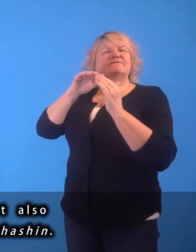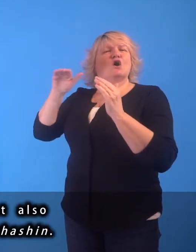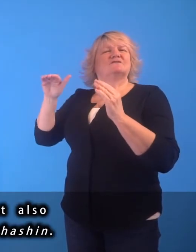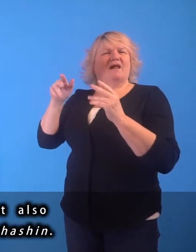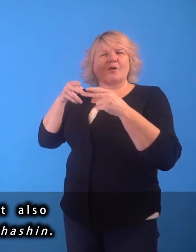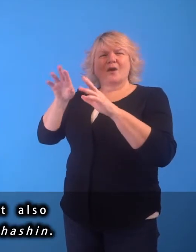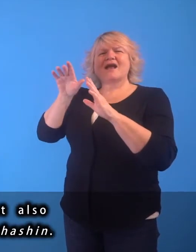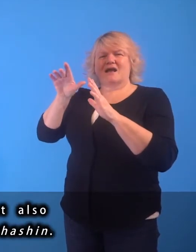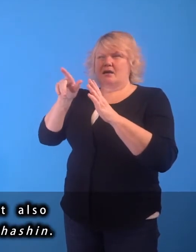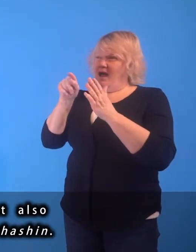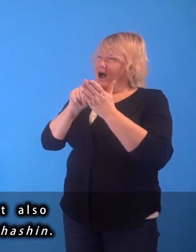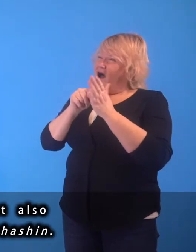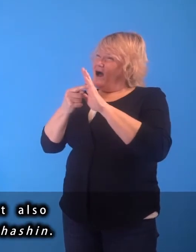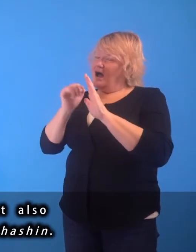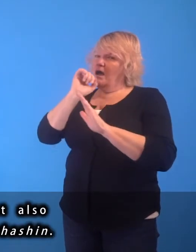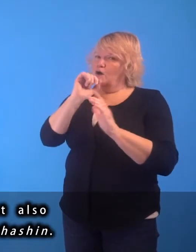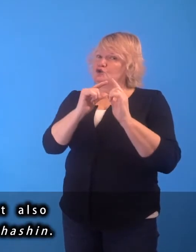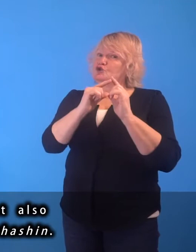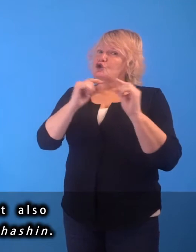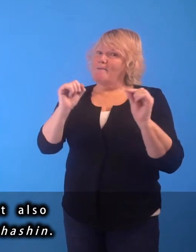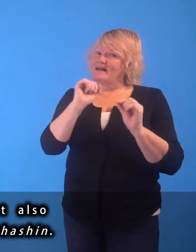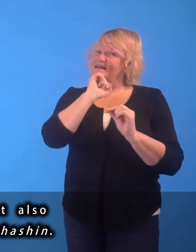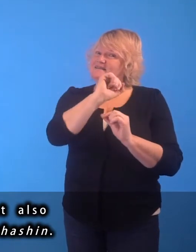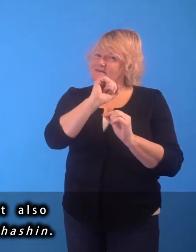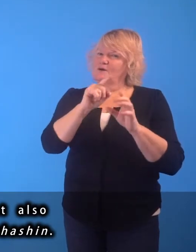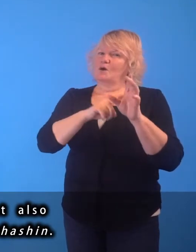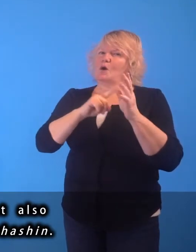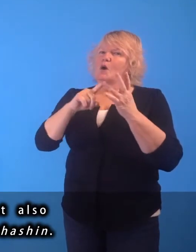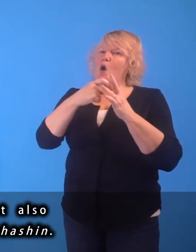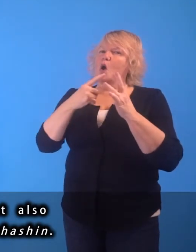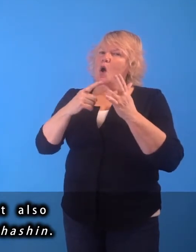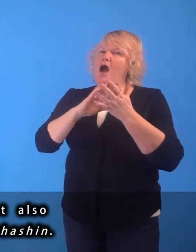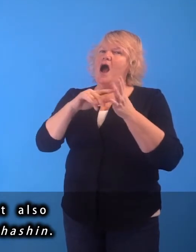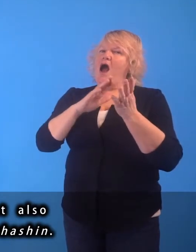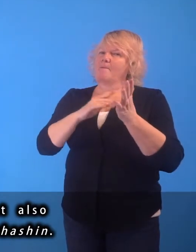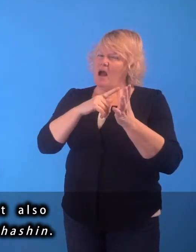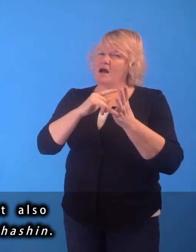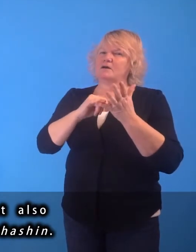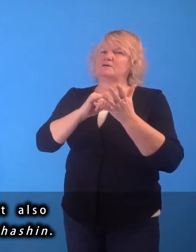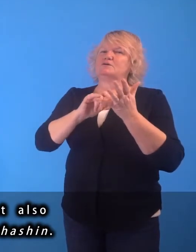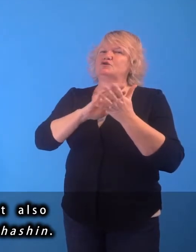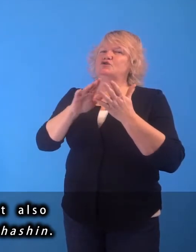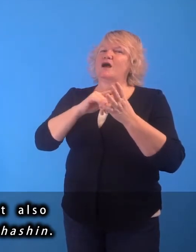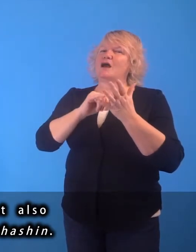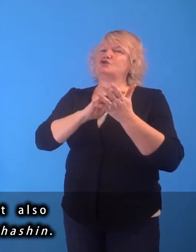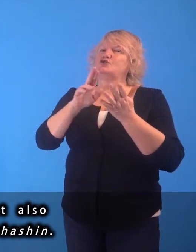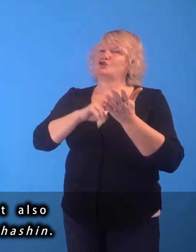The painting's vertical format also mirrors Japanese Yokohama shashin.